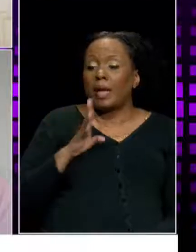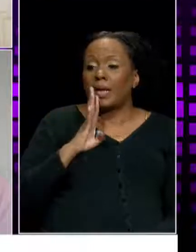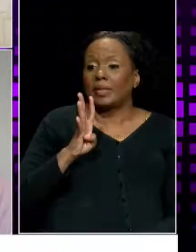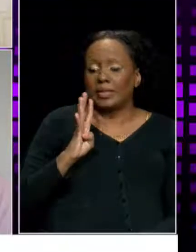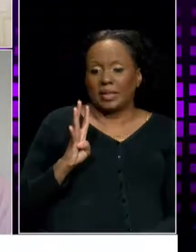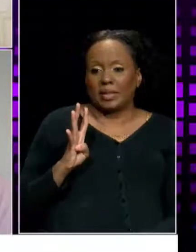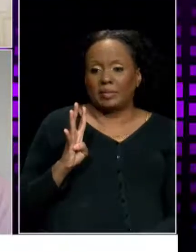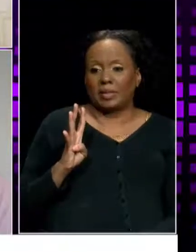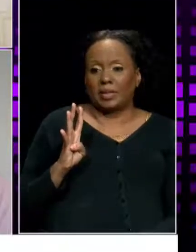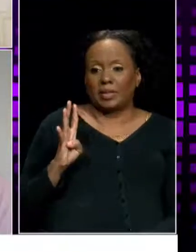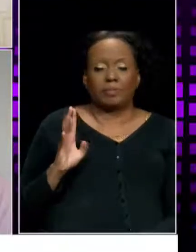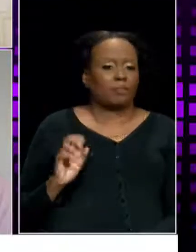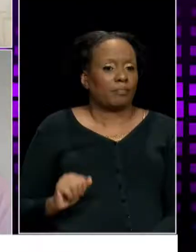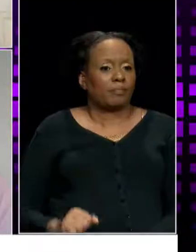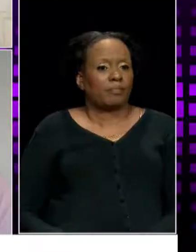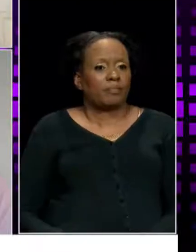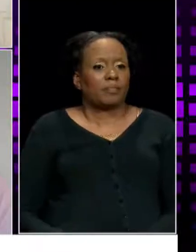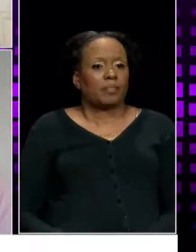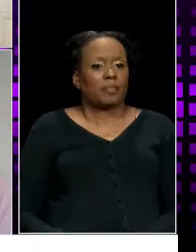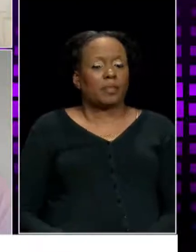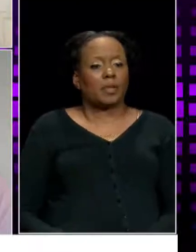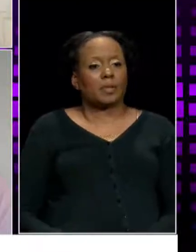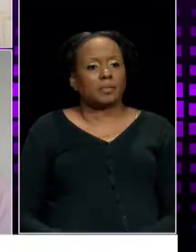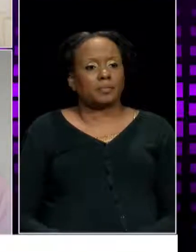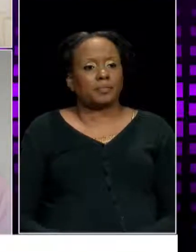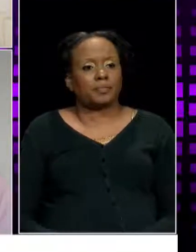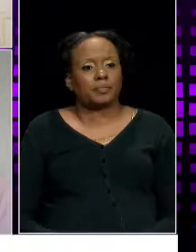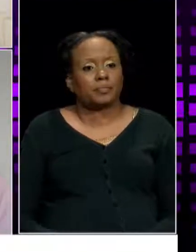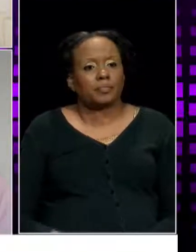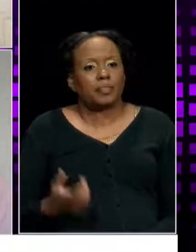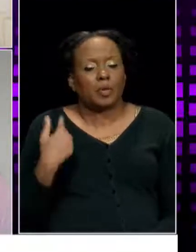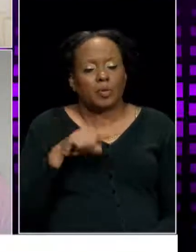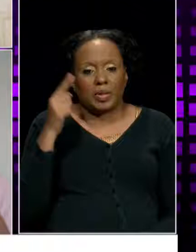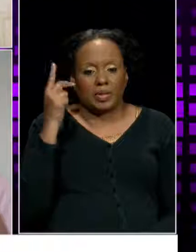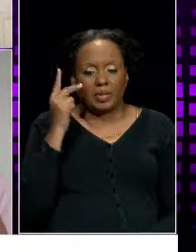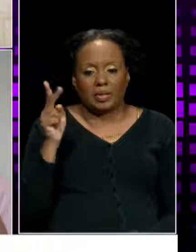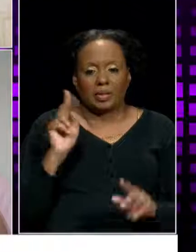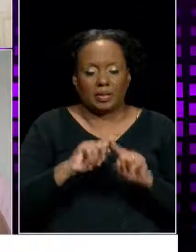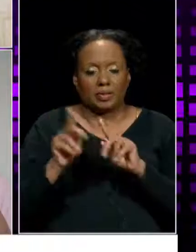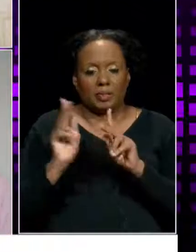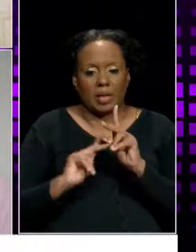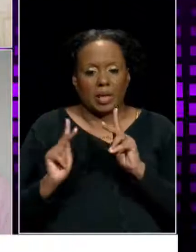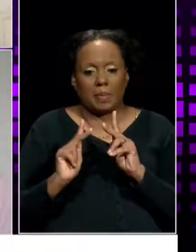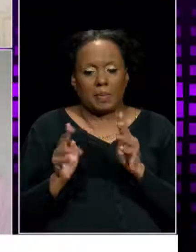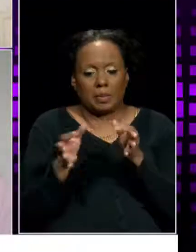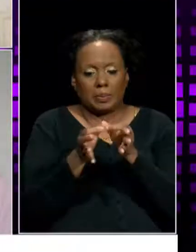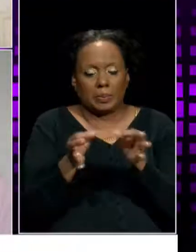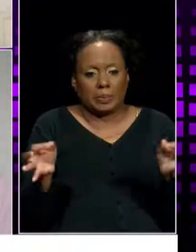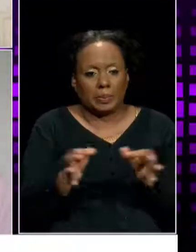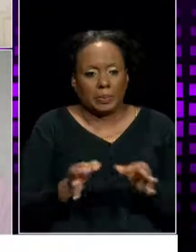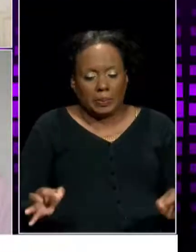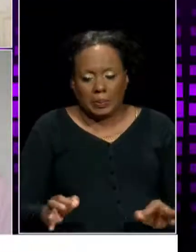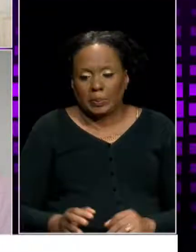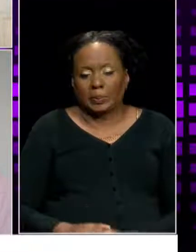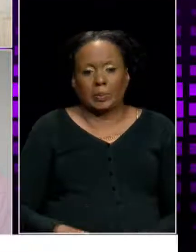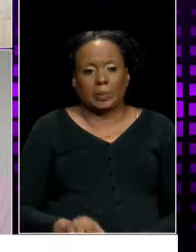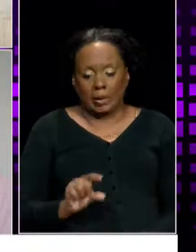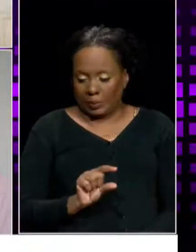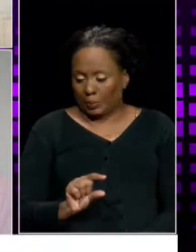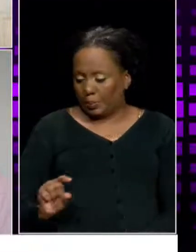look into. Just for our audience, because we see in the comments persons are saying they want young persons, they want people to